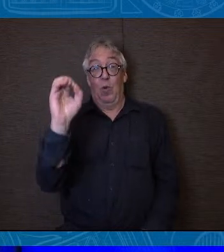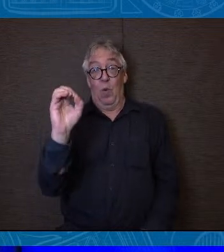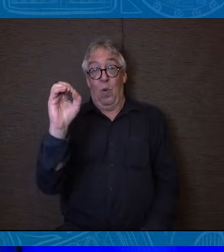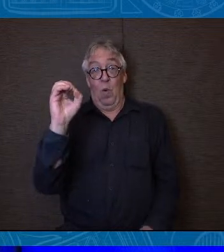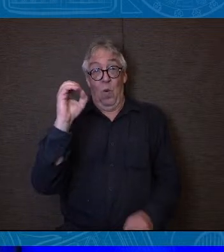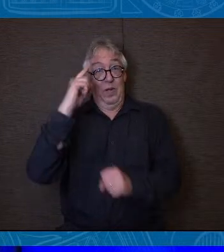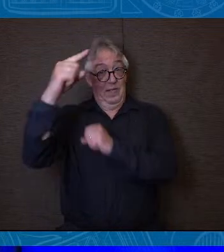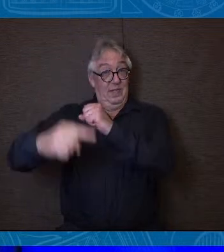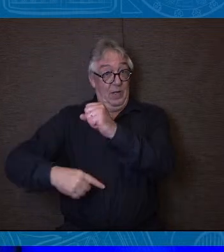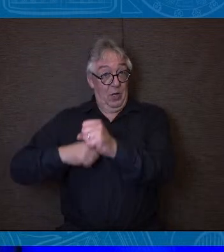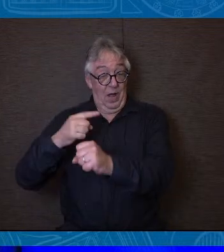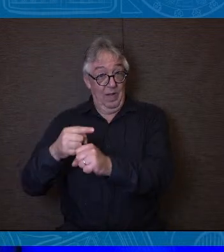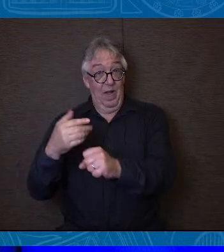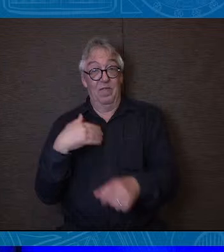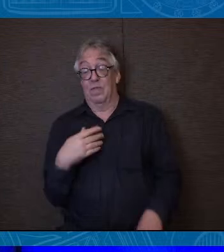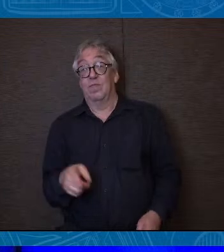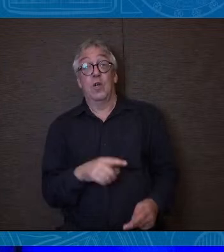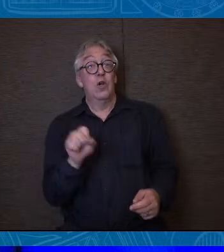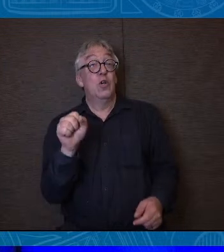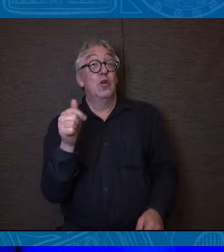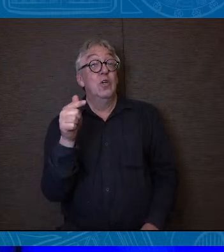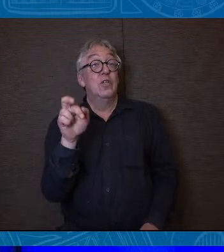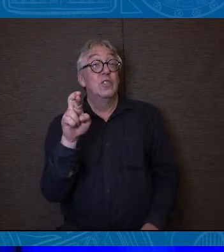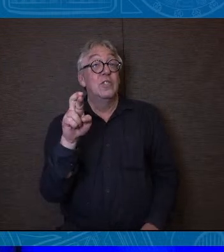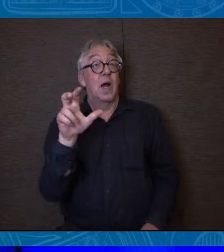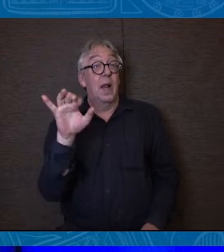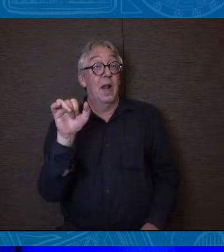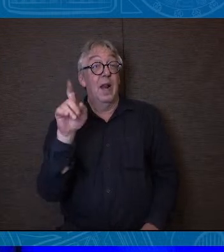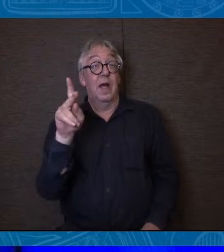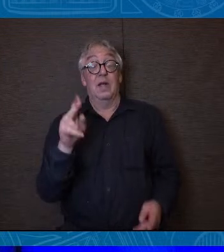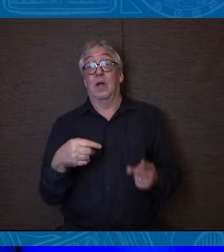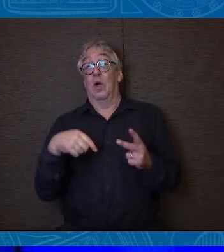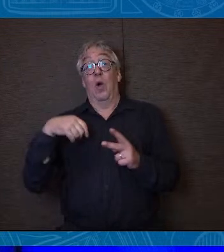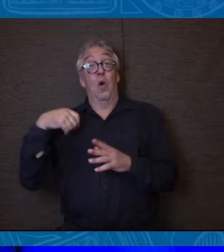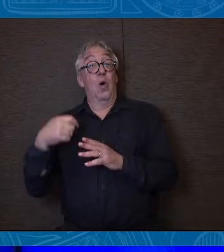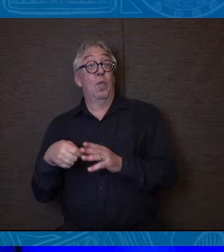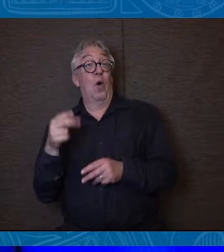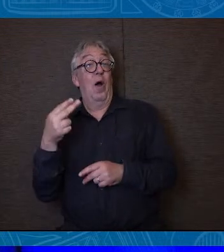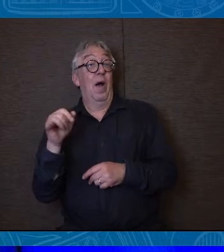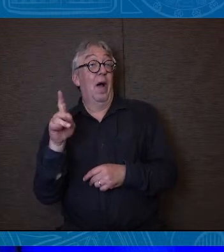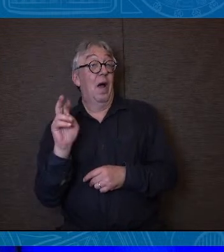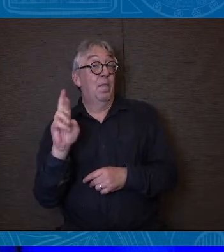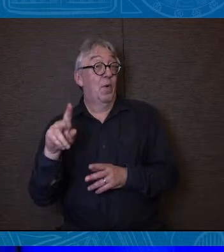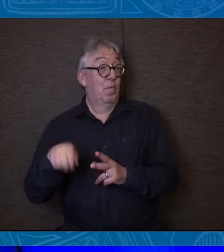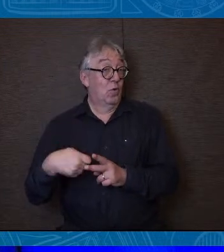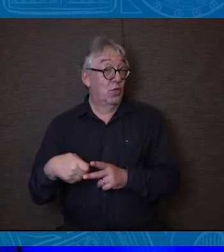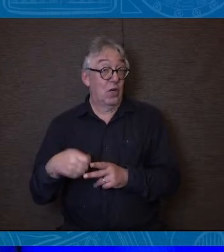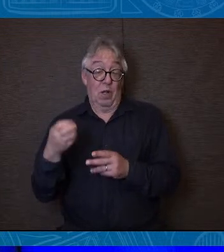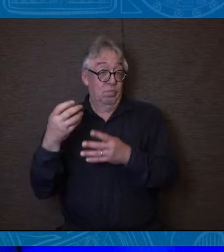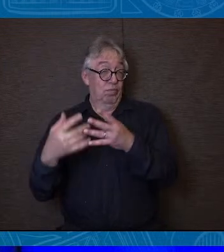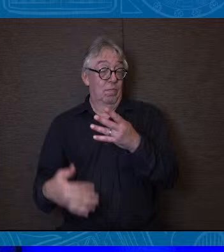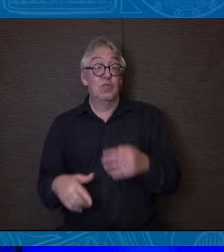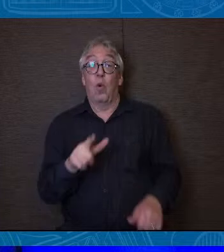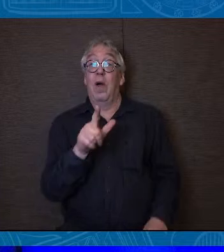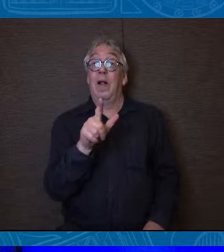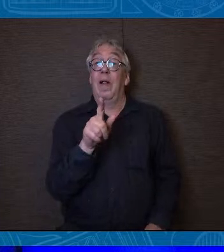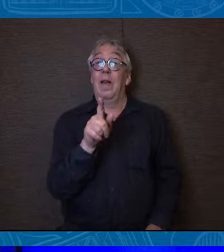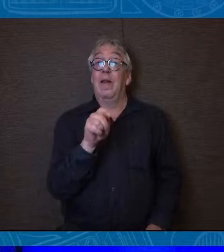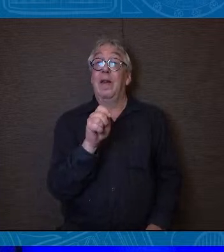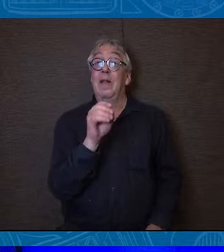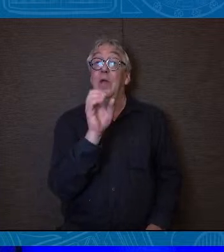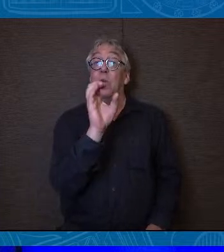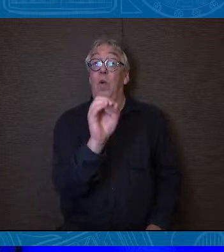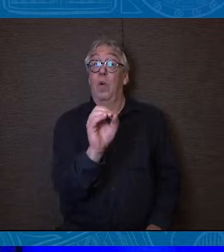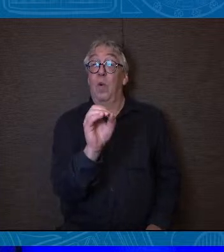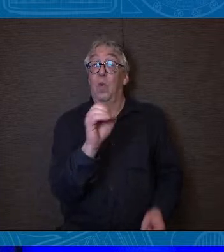have the Starlinks, the Project Kuiper, OneWeb that are going about. So the LEO satellite networks, they